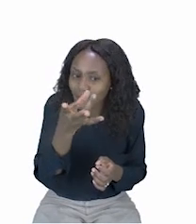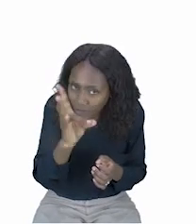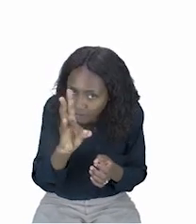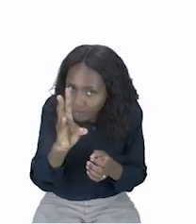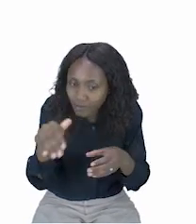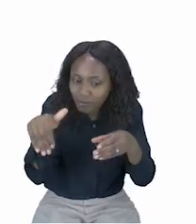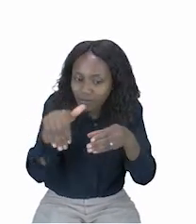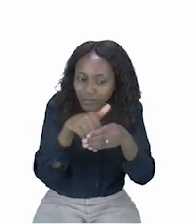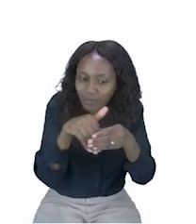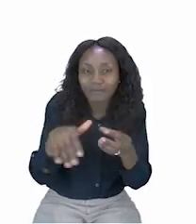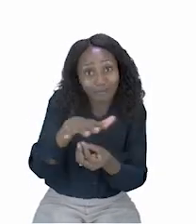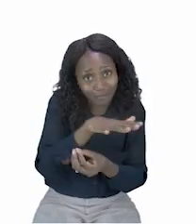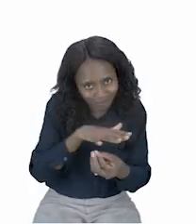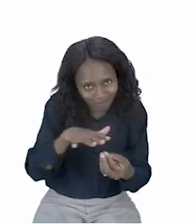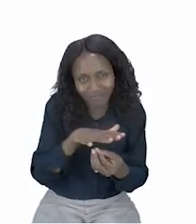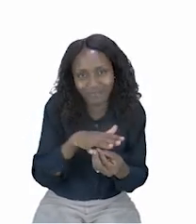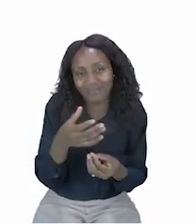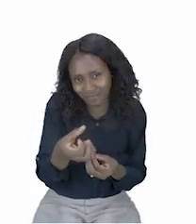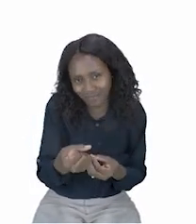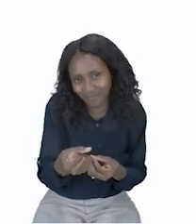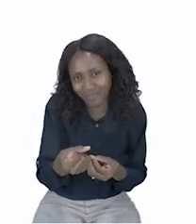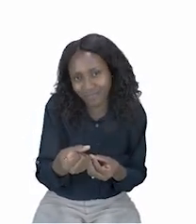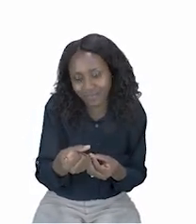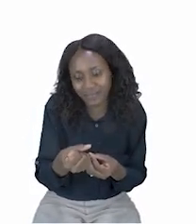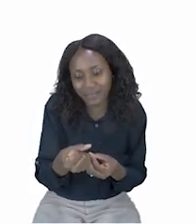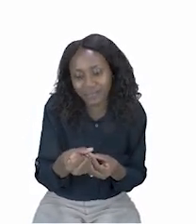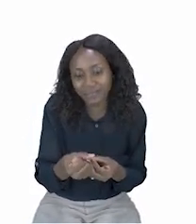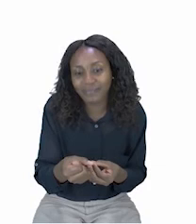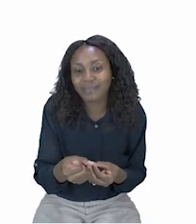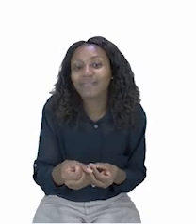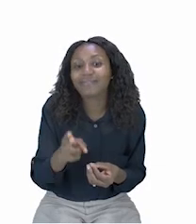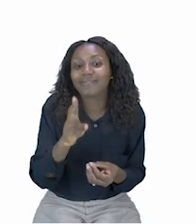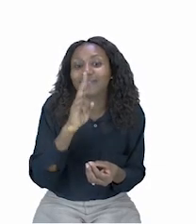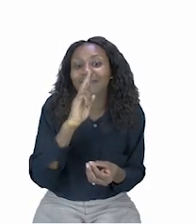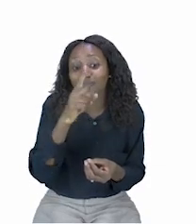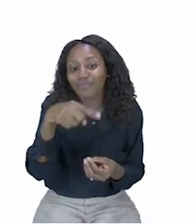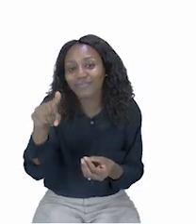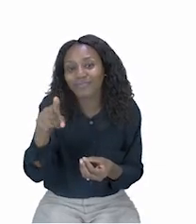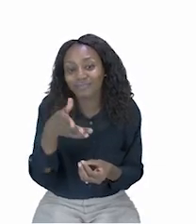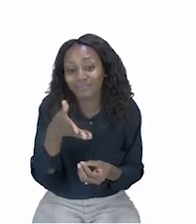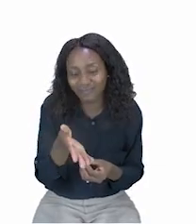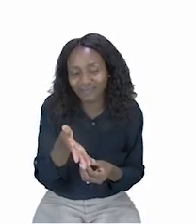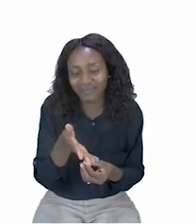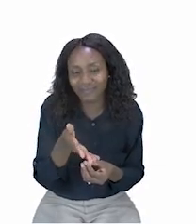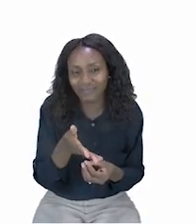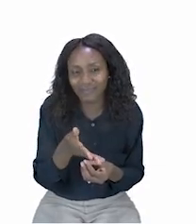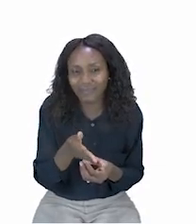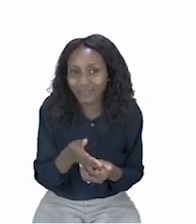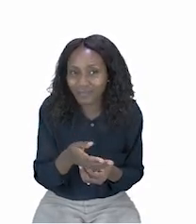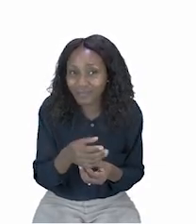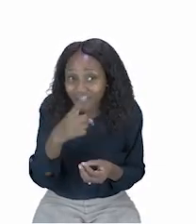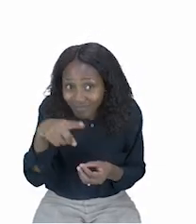members in our family. And that would become your answer. Did you get that, grade